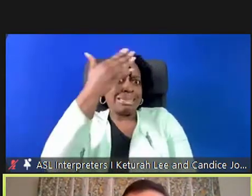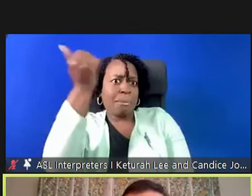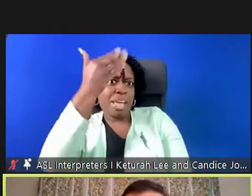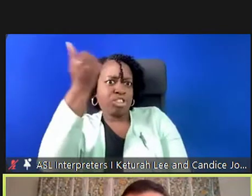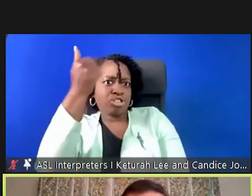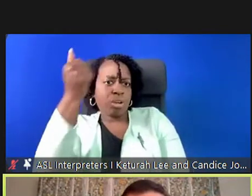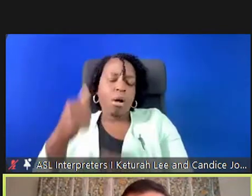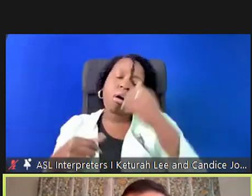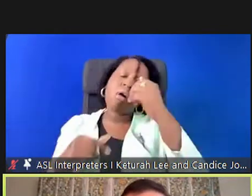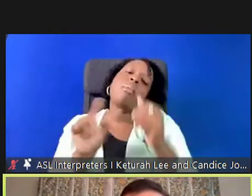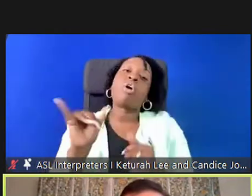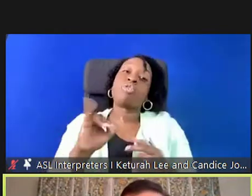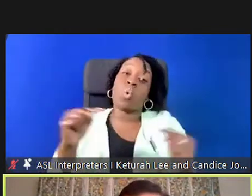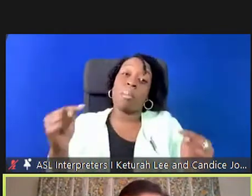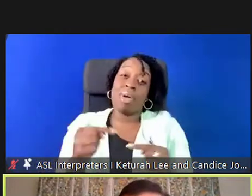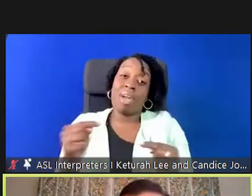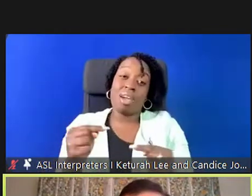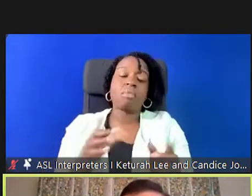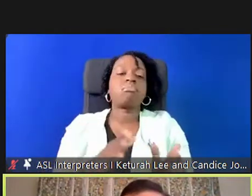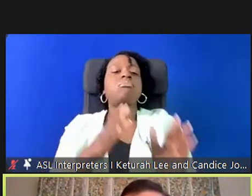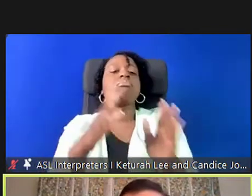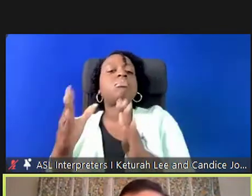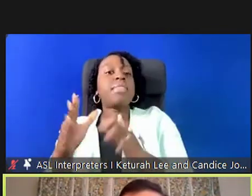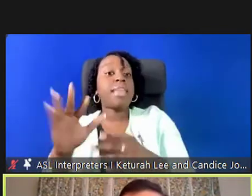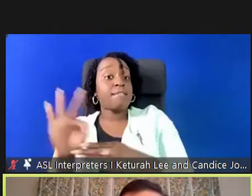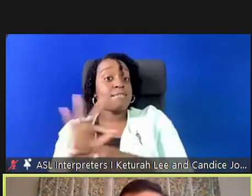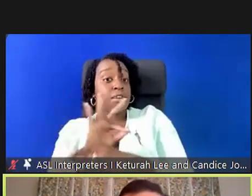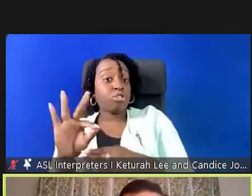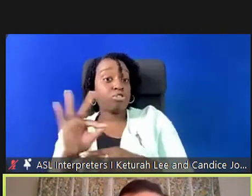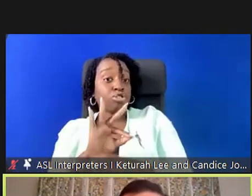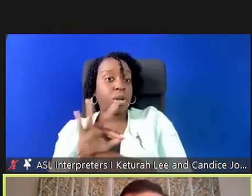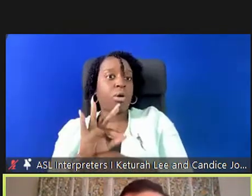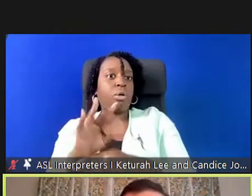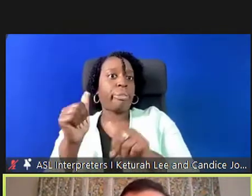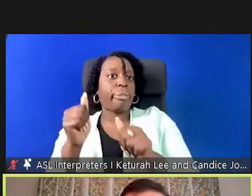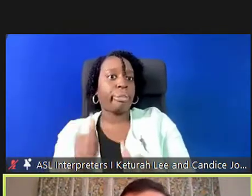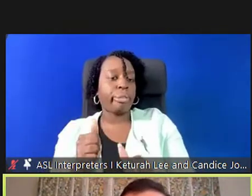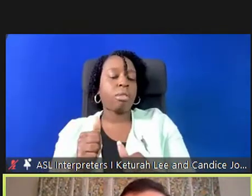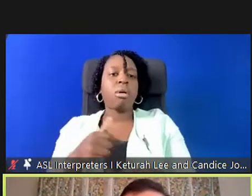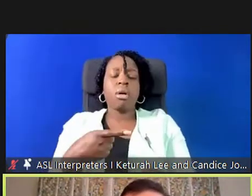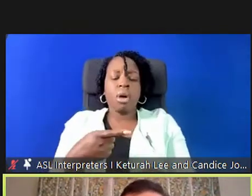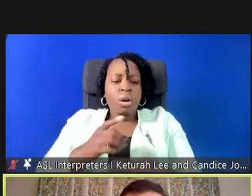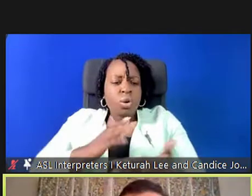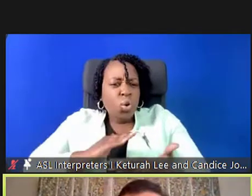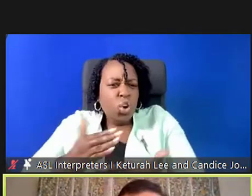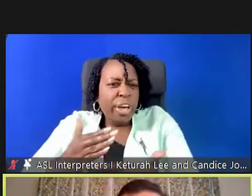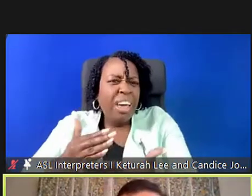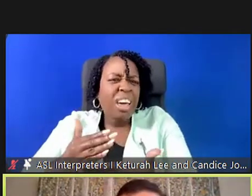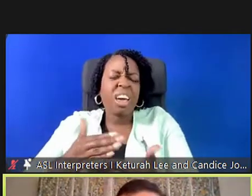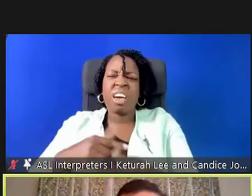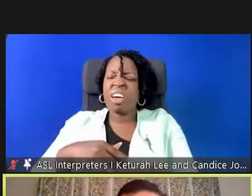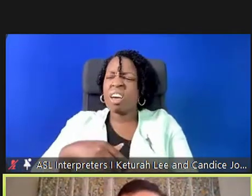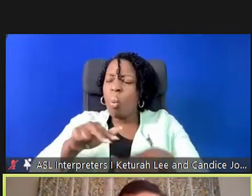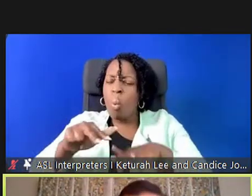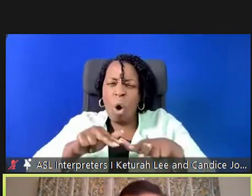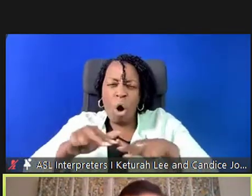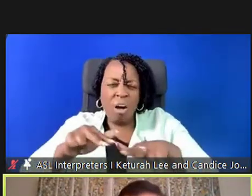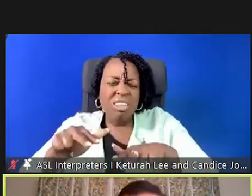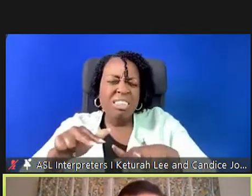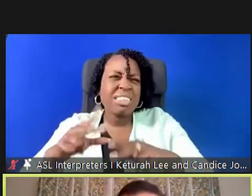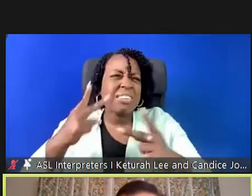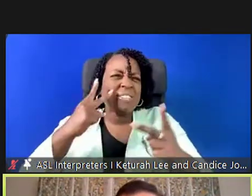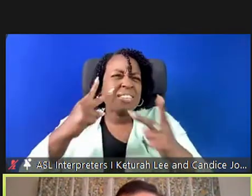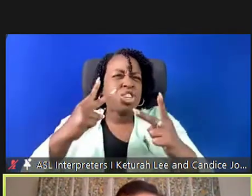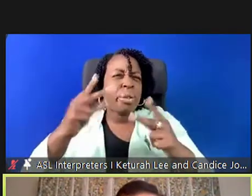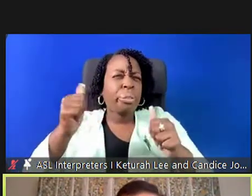of functional impairments that were important. These included difficulty with preparing meals, difficulty walking, vision